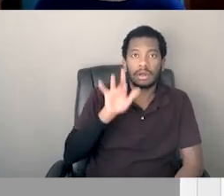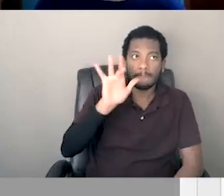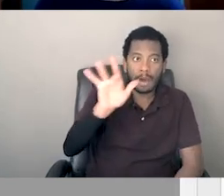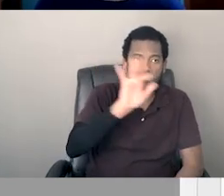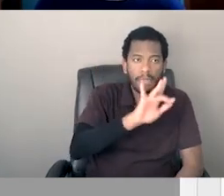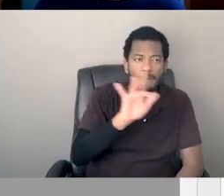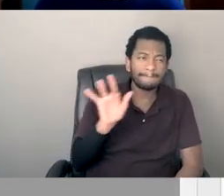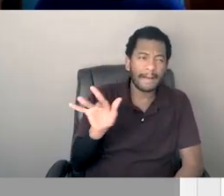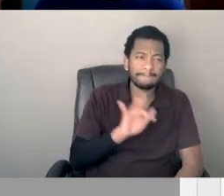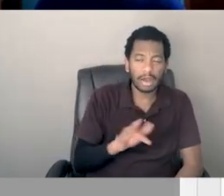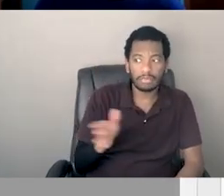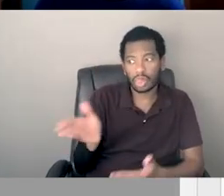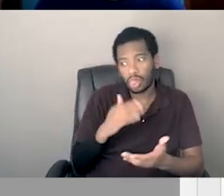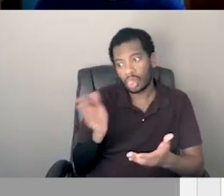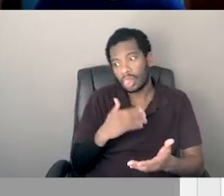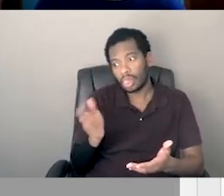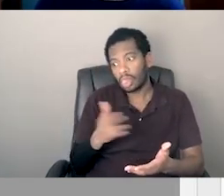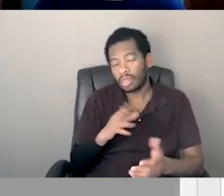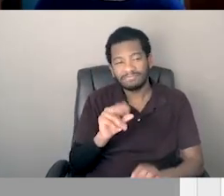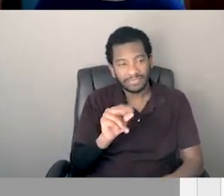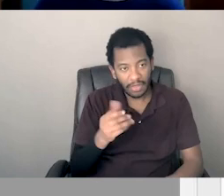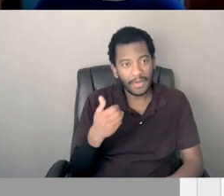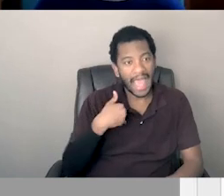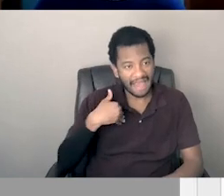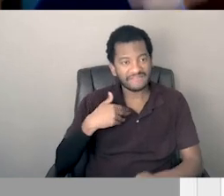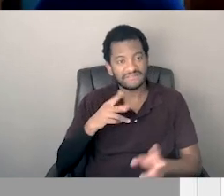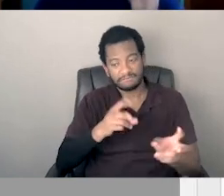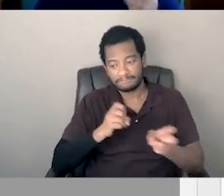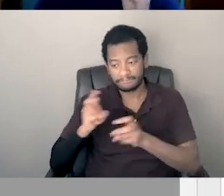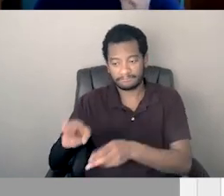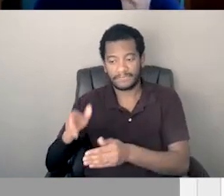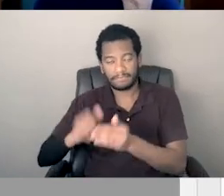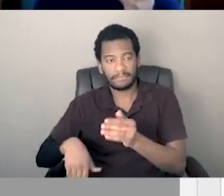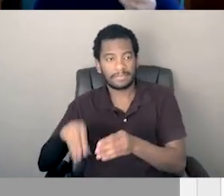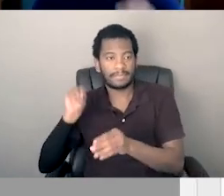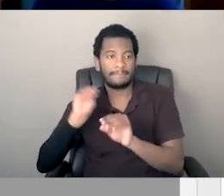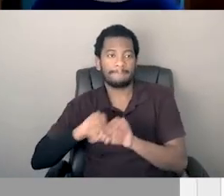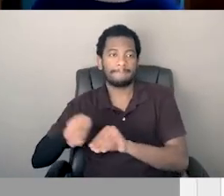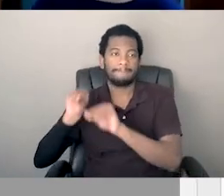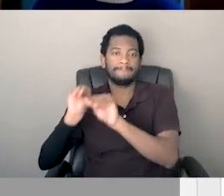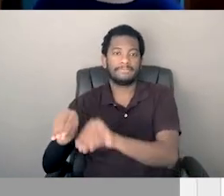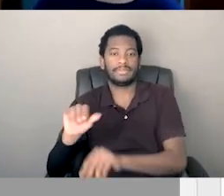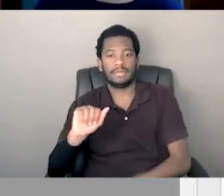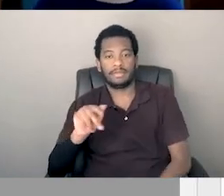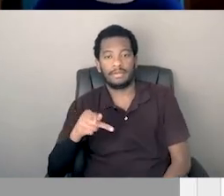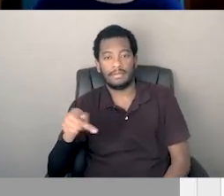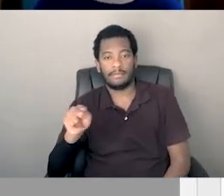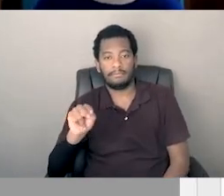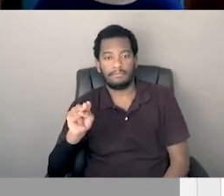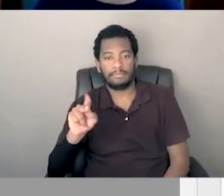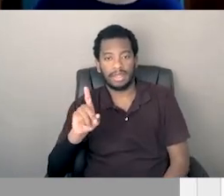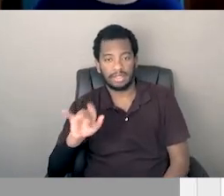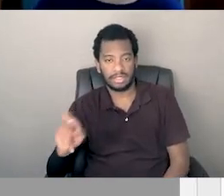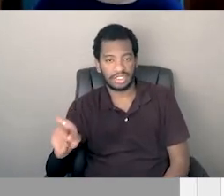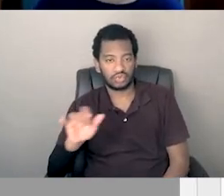everywhere or flip around, those are all pulled out into the appendix as well. So you have that all together, what we're looking for each of these